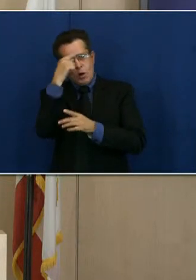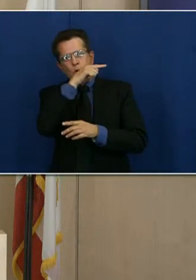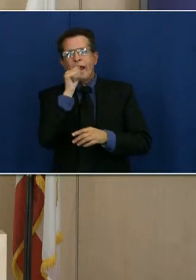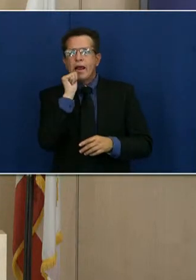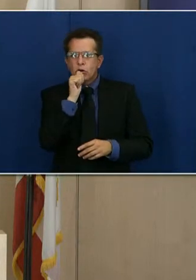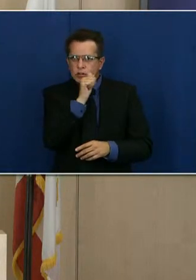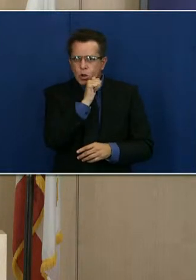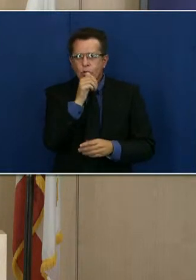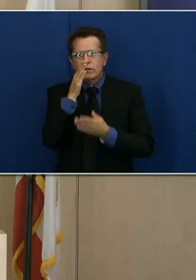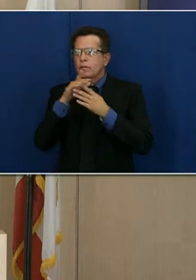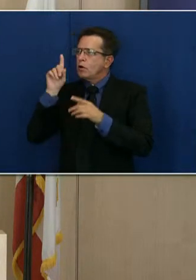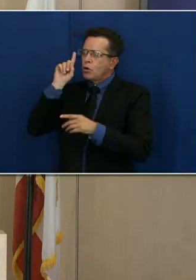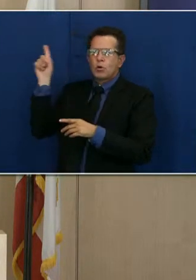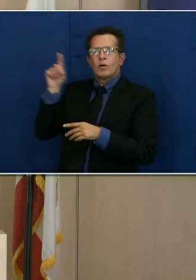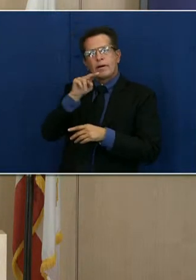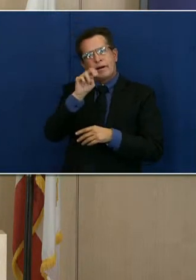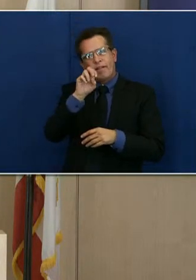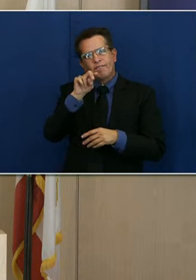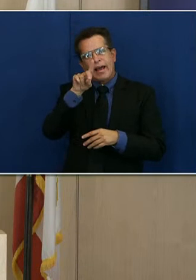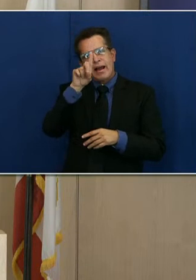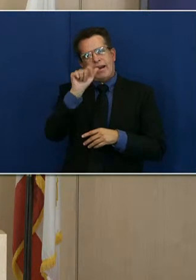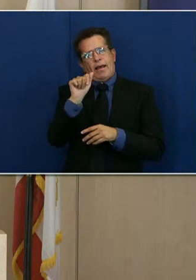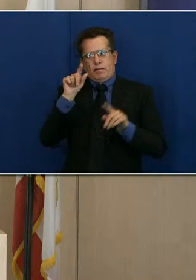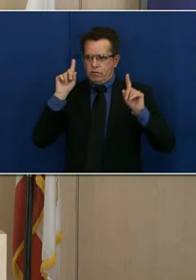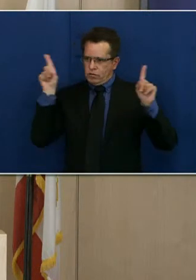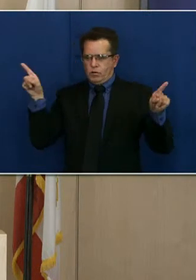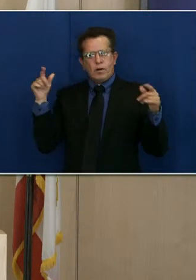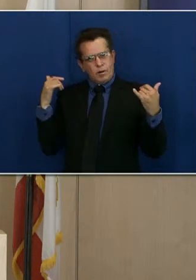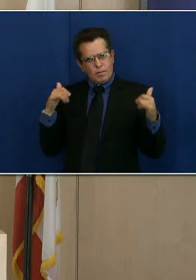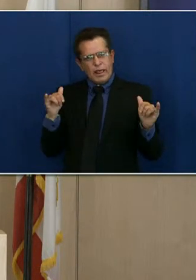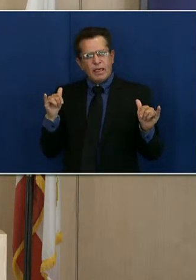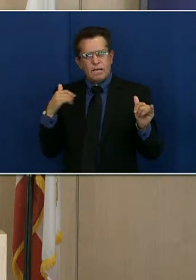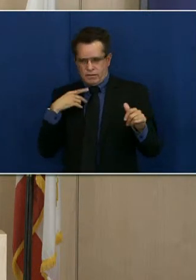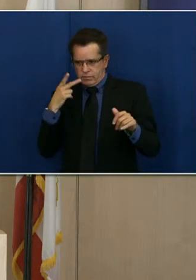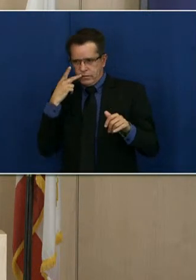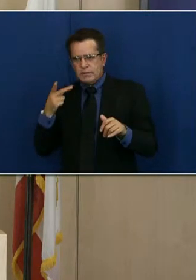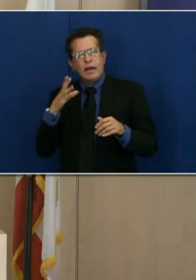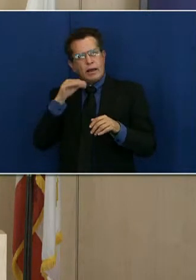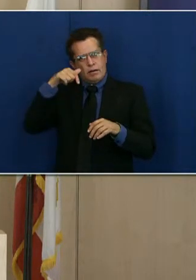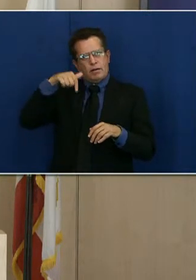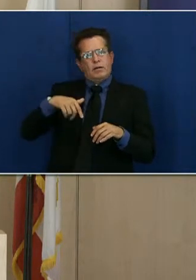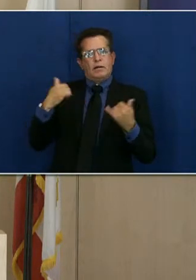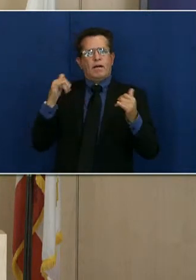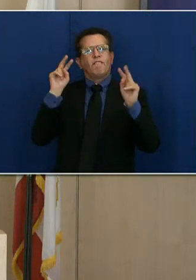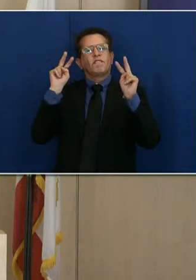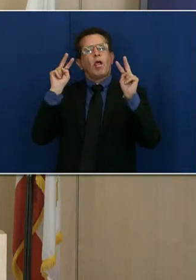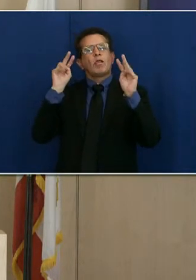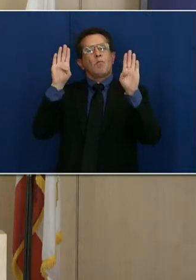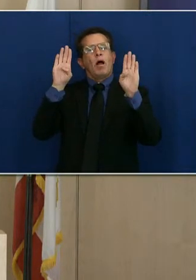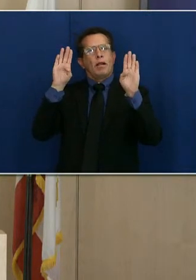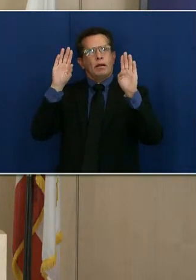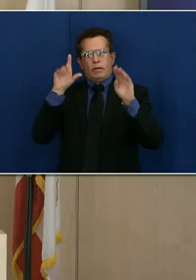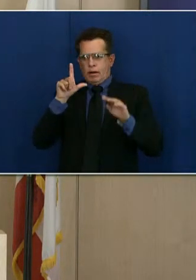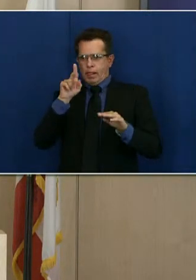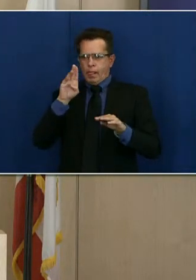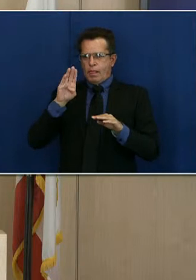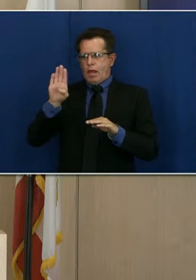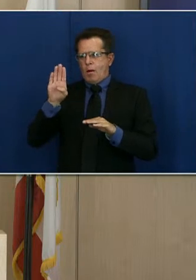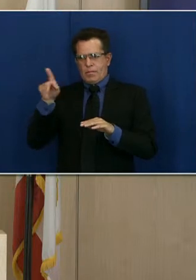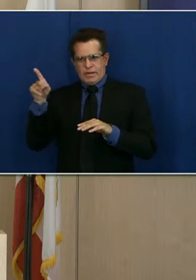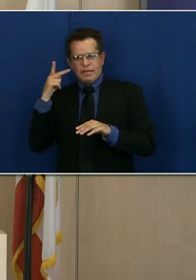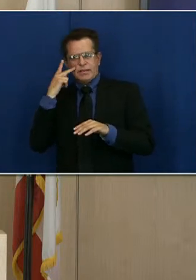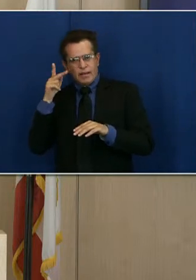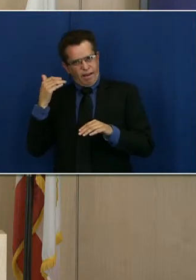play. And we also, in a new twist, have video of local volleyball clubs playing in tournaments, I think,